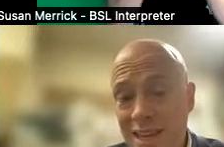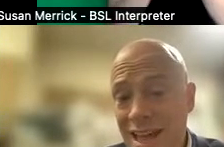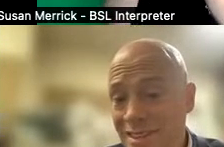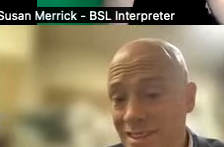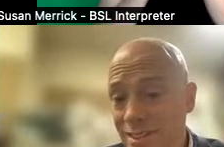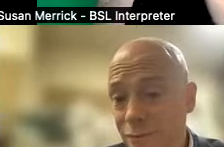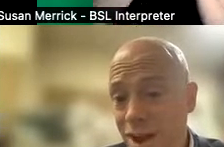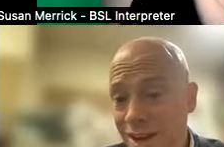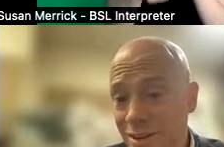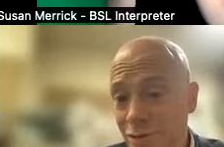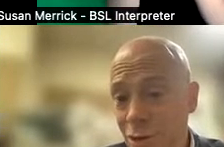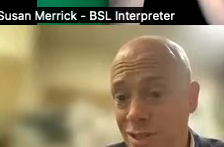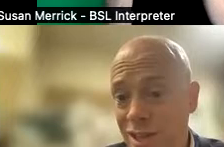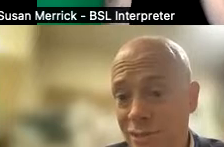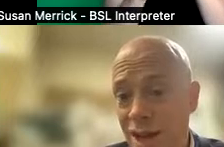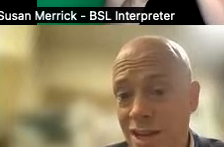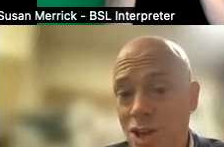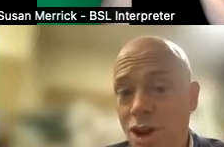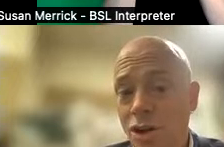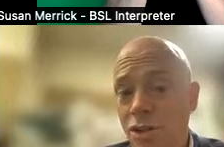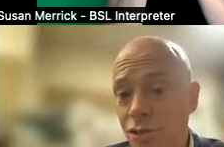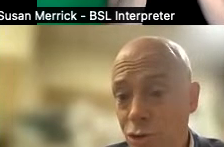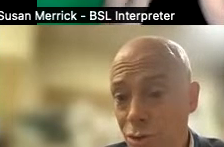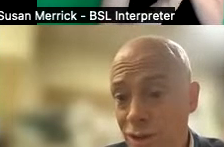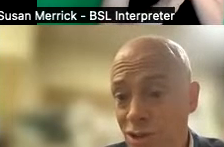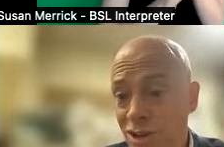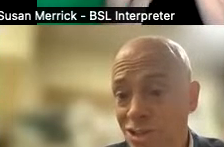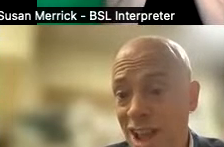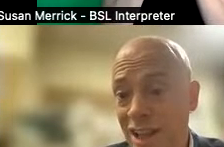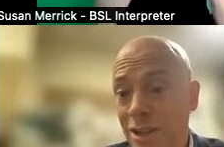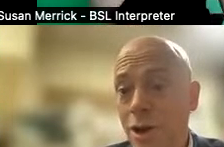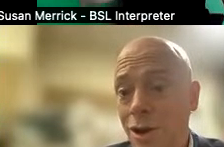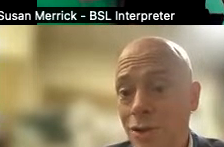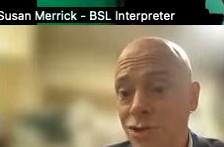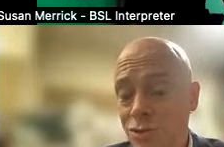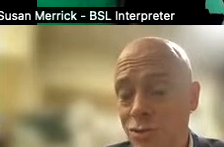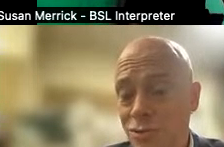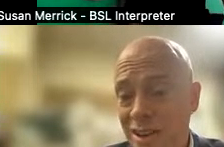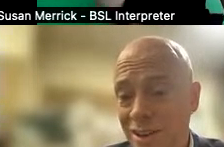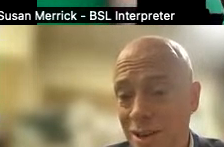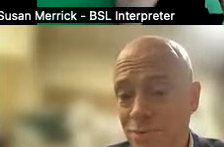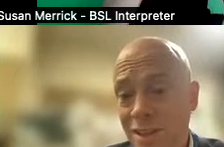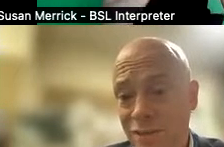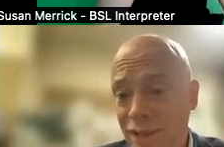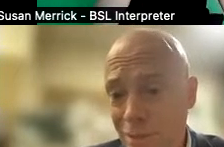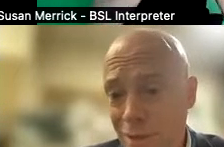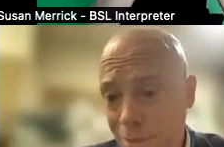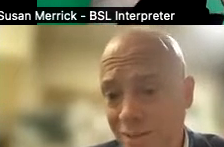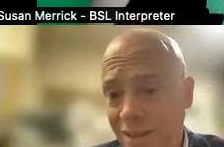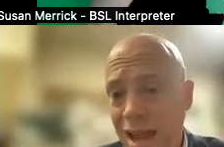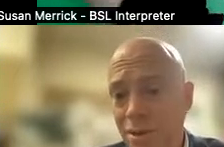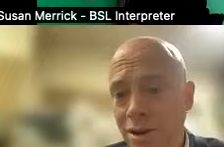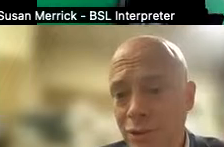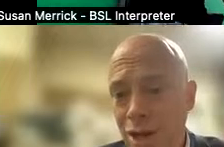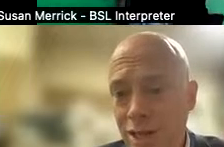and the lens does the fine focusing of light through the vitreous gel onto the retina, the film in the back